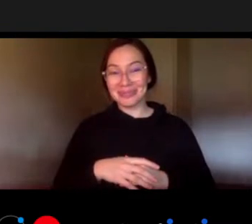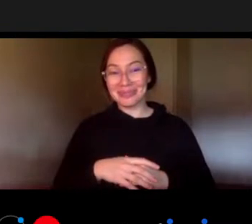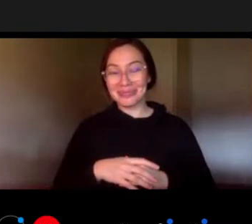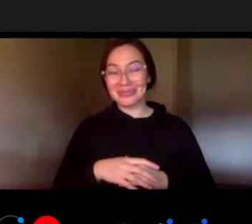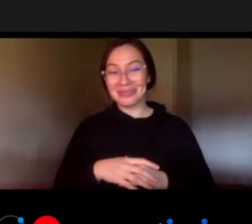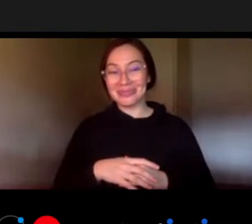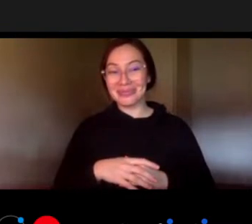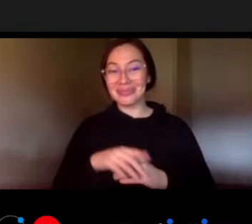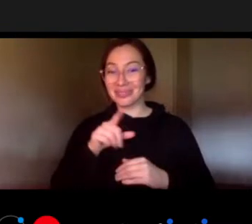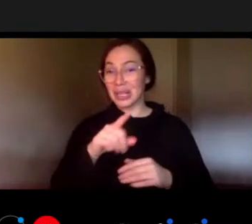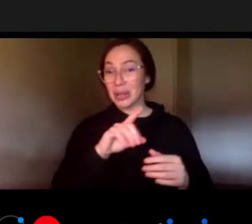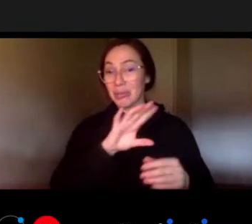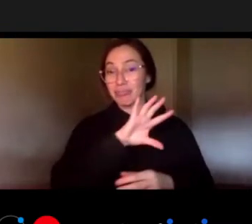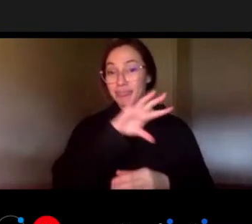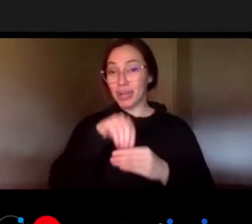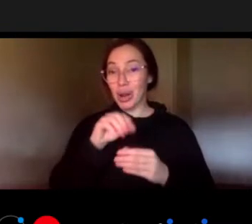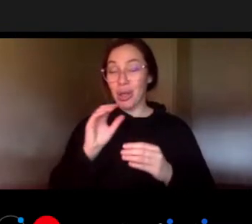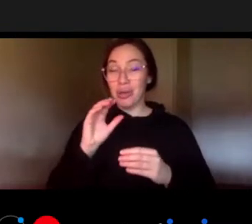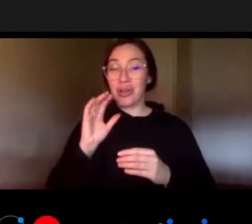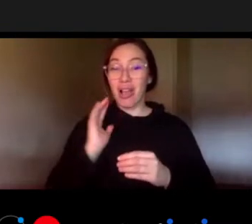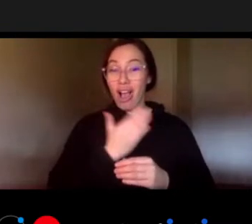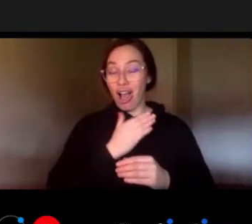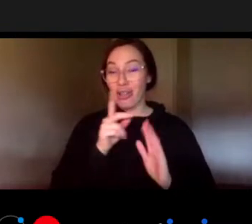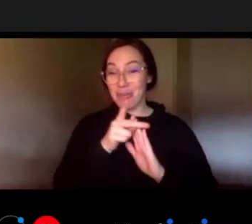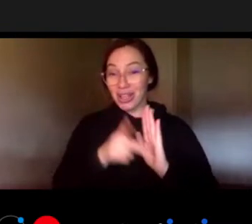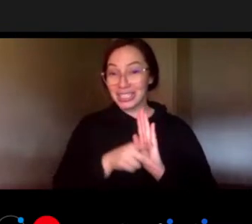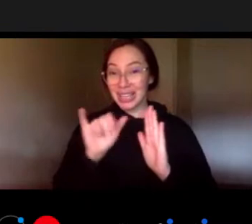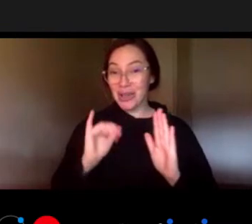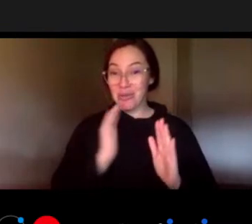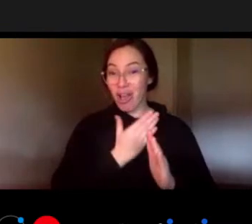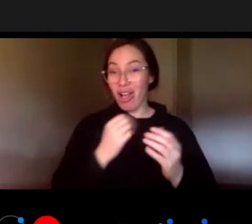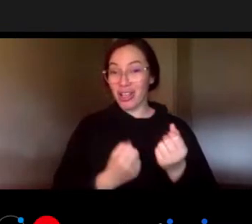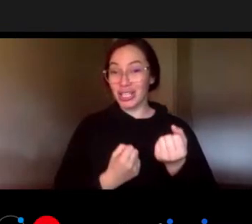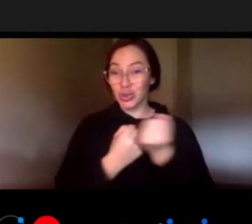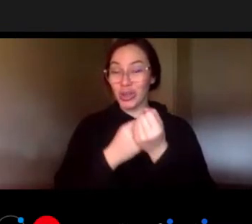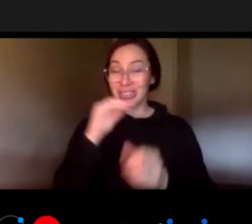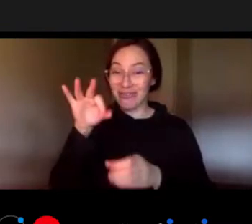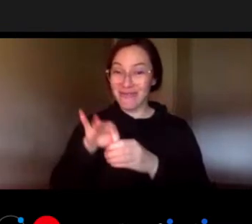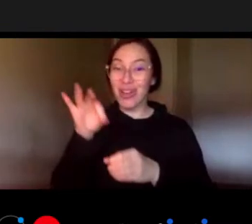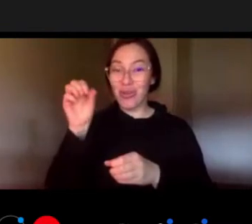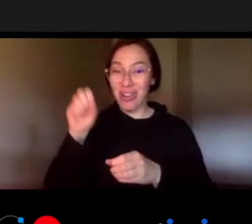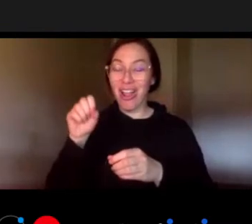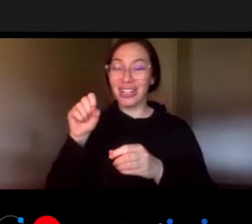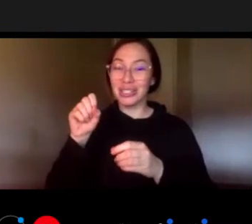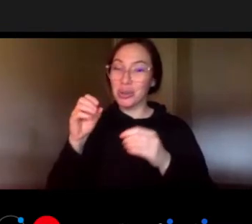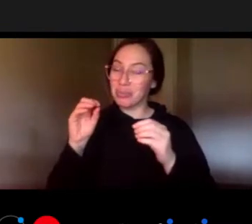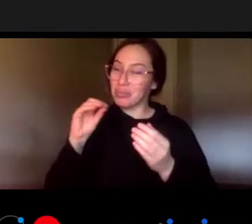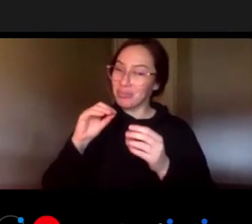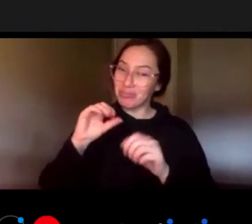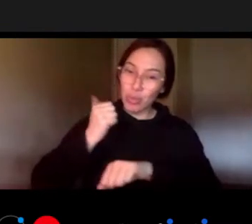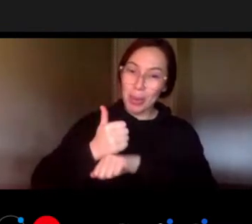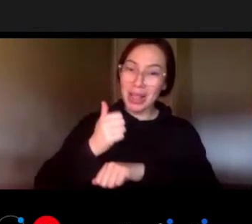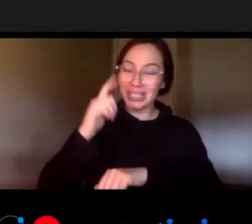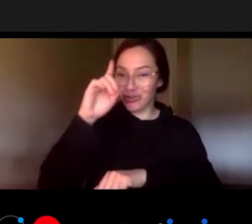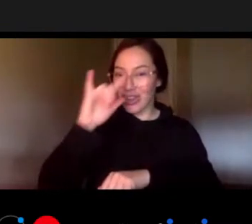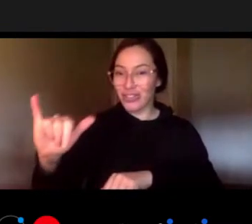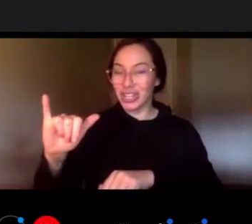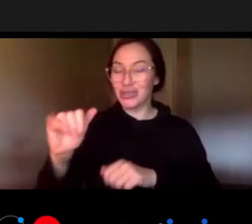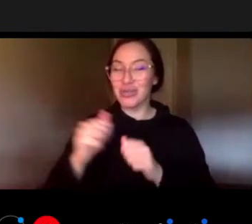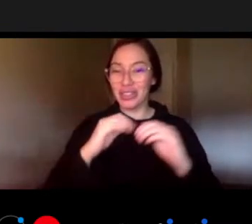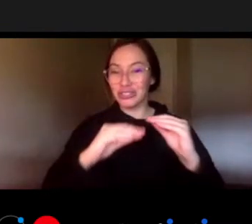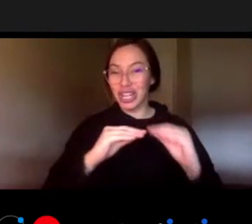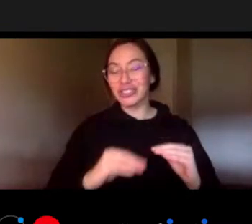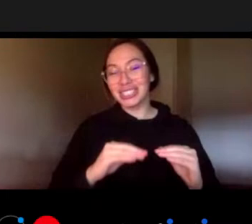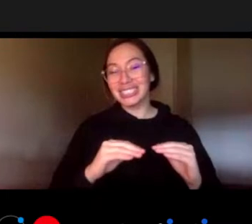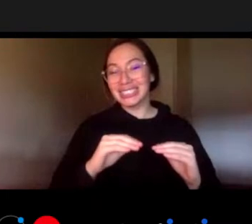a part of our policy that we have actually all endorsed and voted on and put in place forever. It changes as needed down the road,